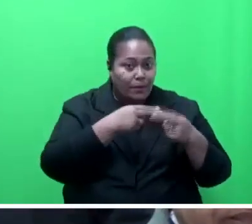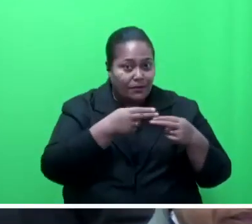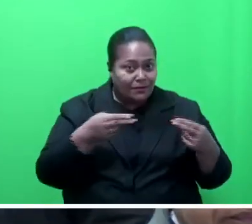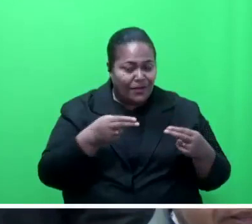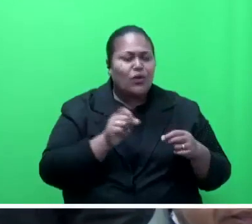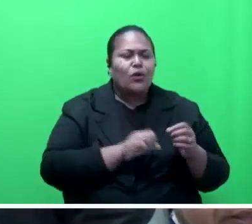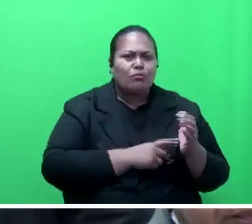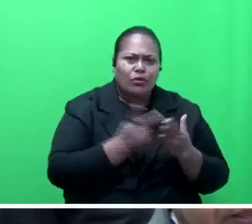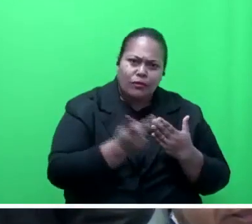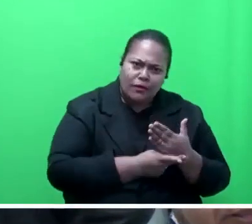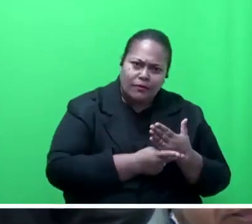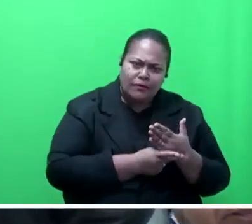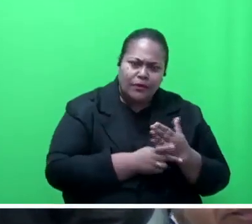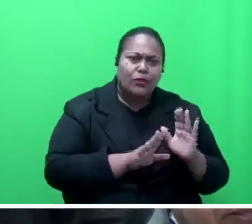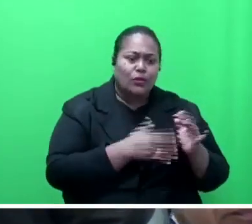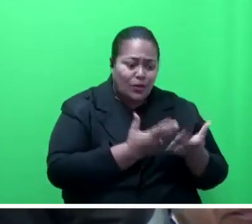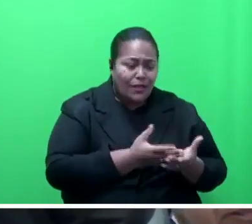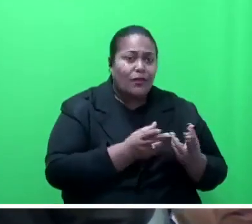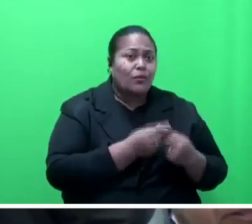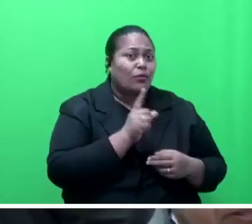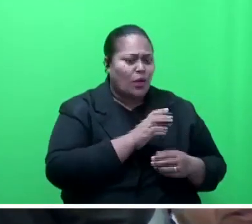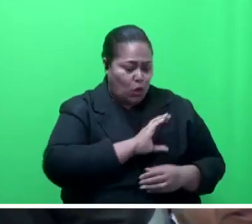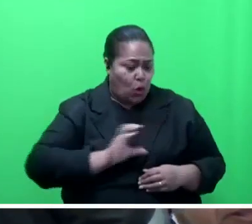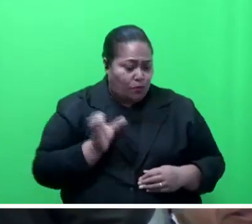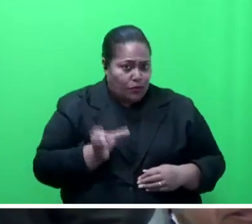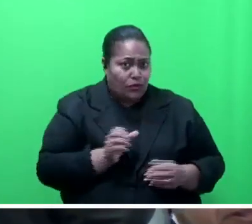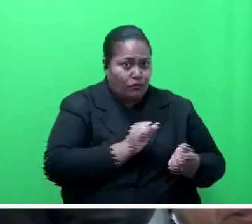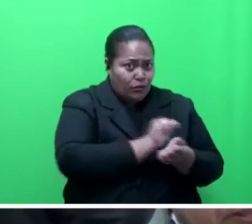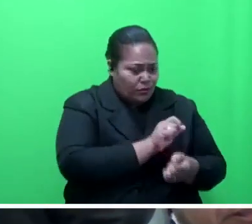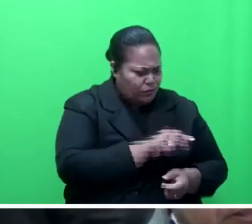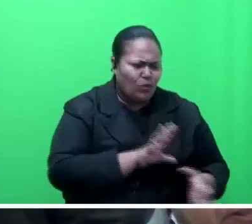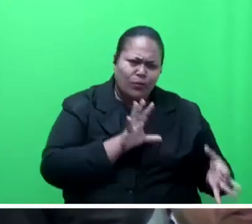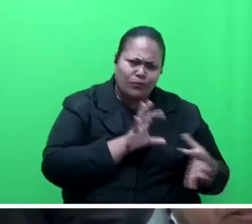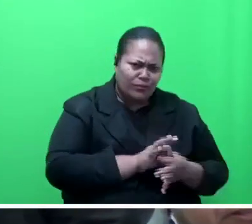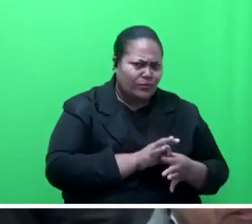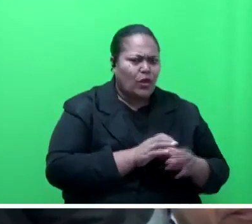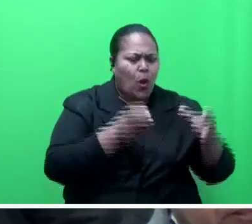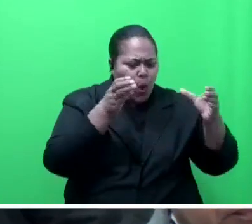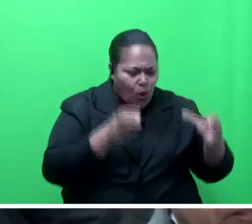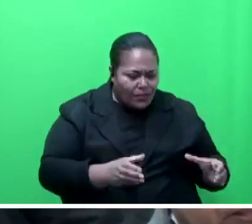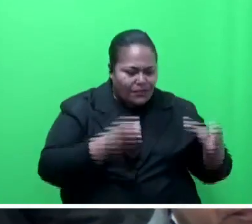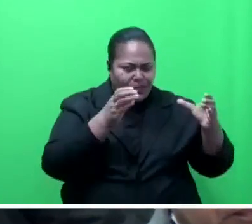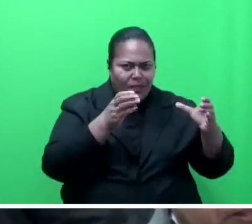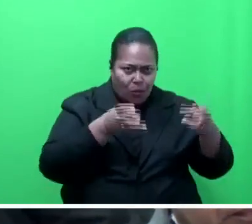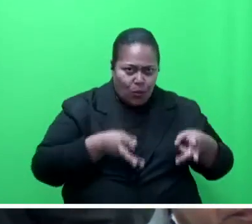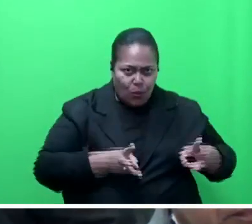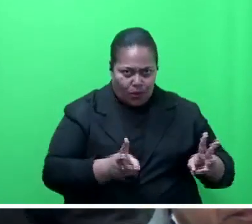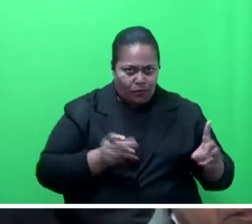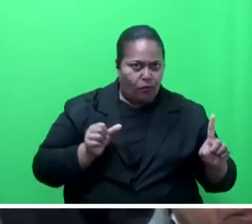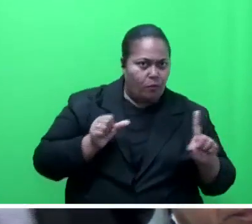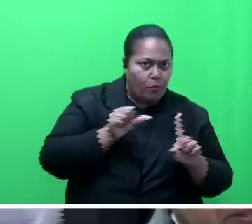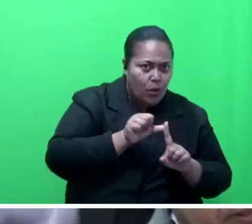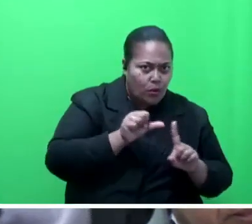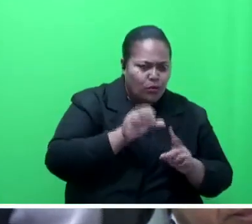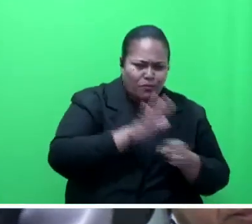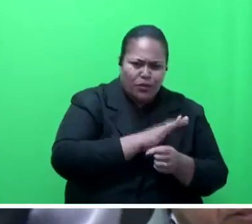various orders of the Commissioner of Prisons, the corrections, in fact, Mr. Speaker, so is working well in a holistic manner to ensure that the rate of recidivism